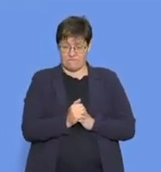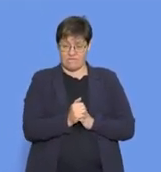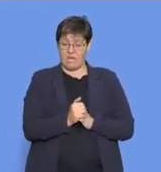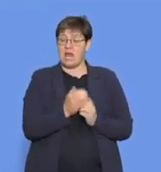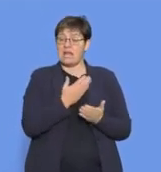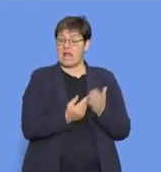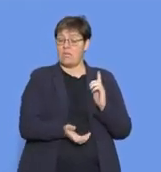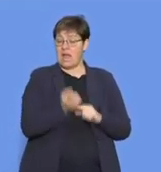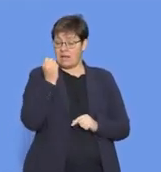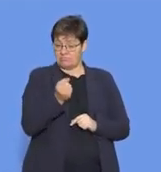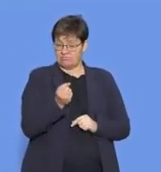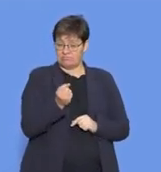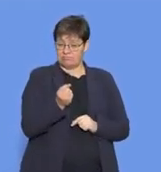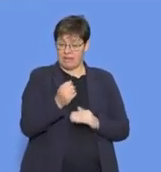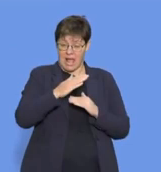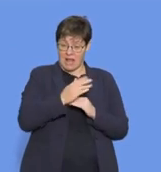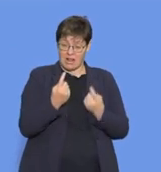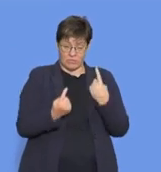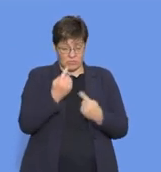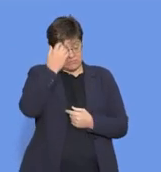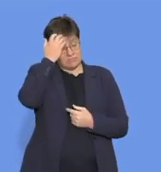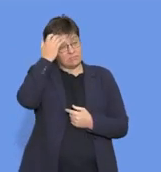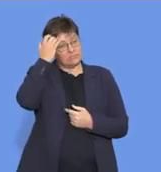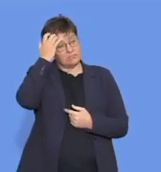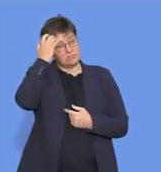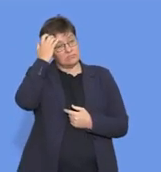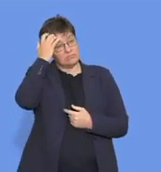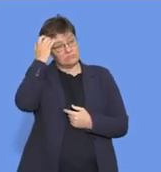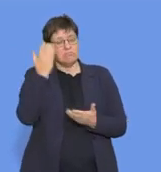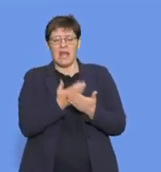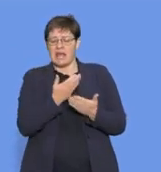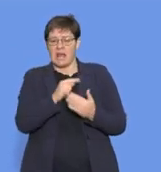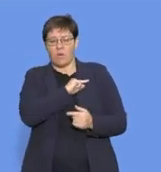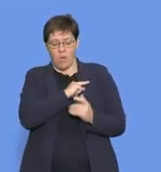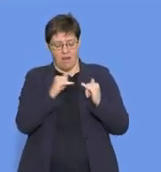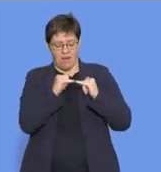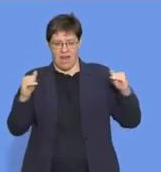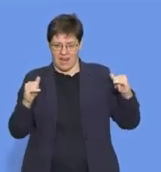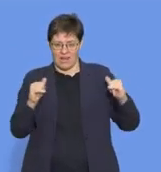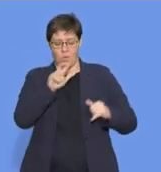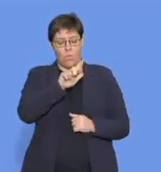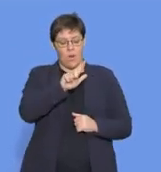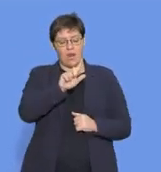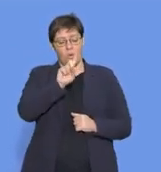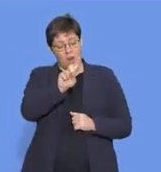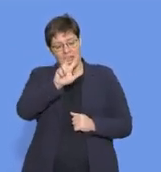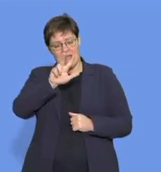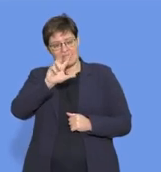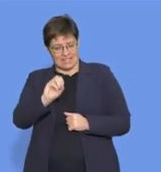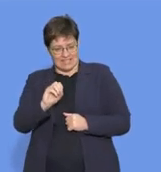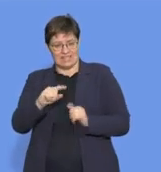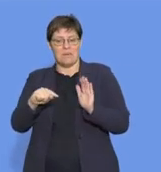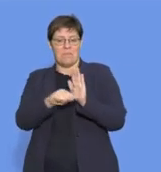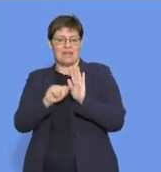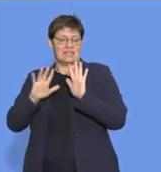this. Can we find the angle in between? And in this case, definitely we can find the angle in between. And what